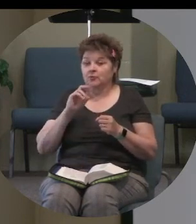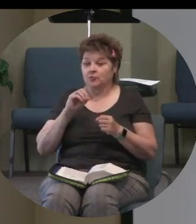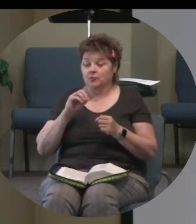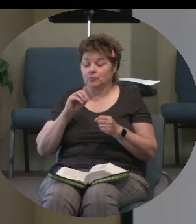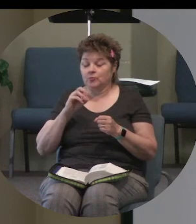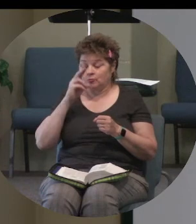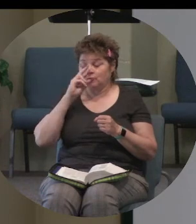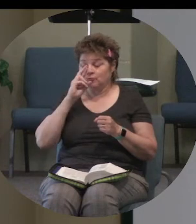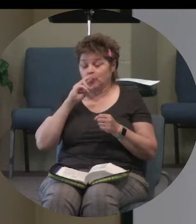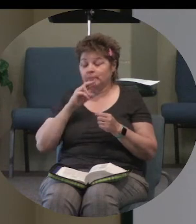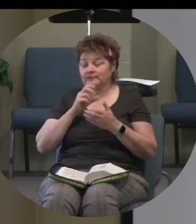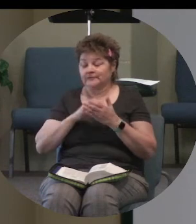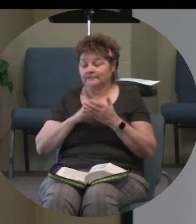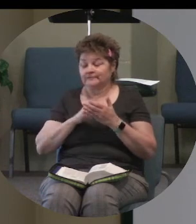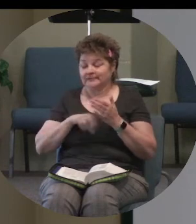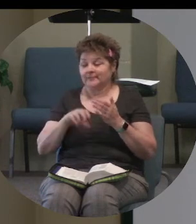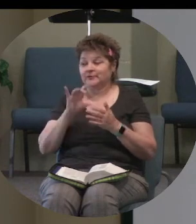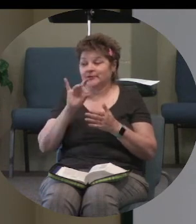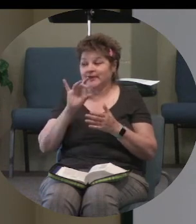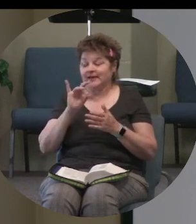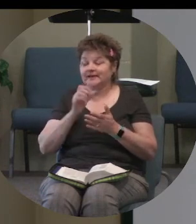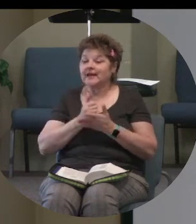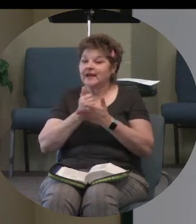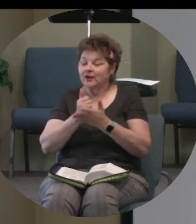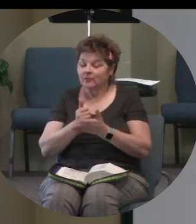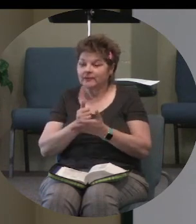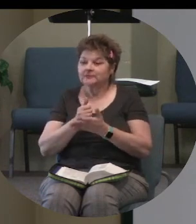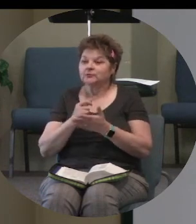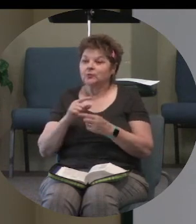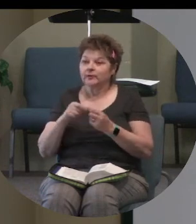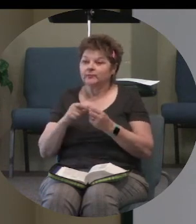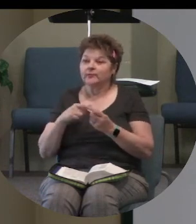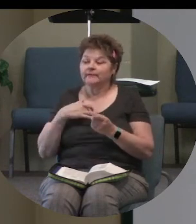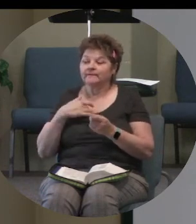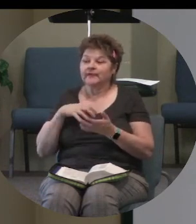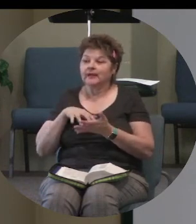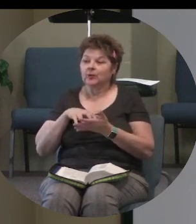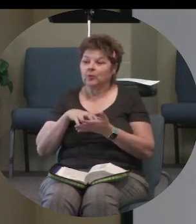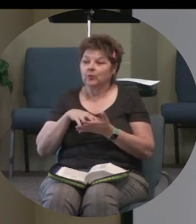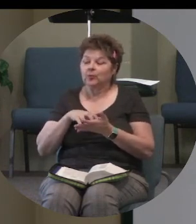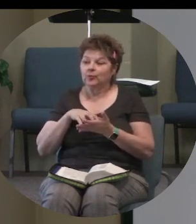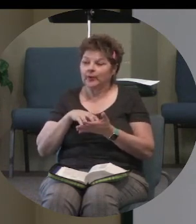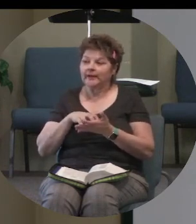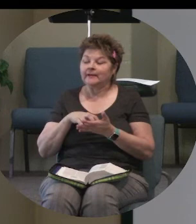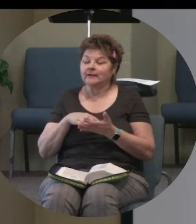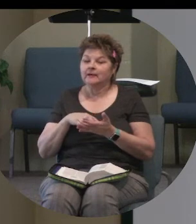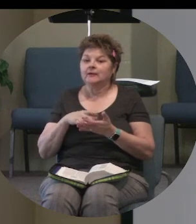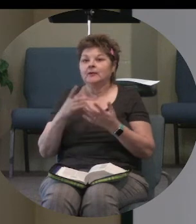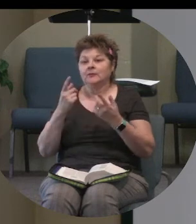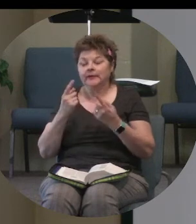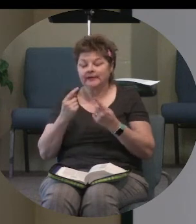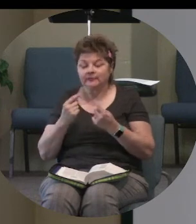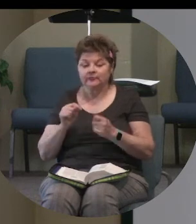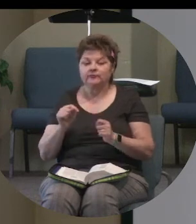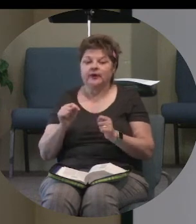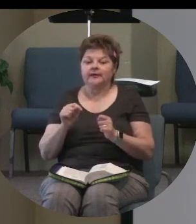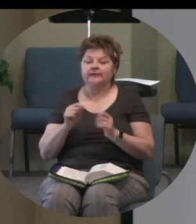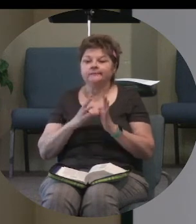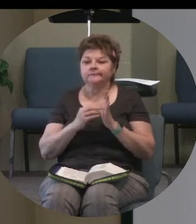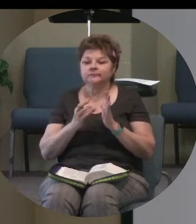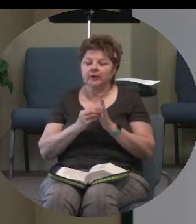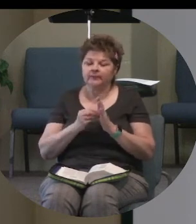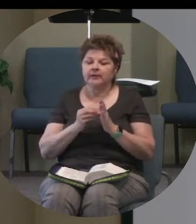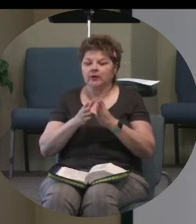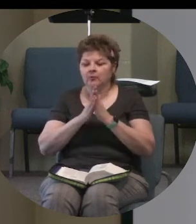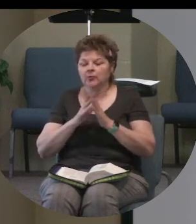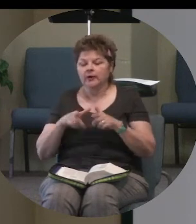to help us in our weakness, to intercede on our behalf, right? We can try to model our prayer life after Hezekiah or after